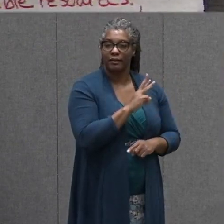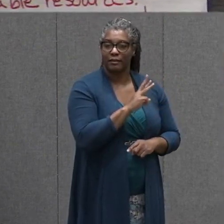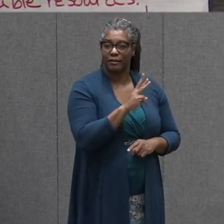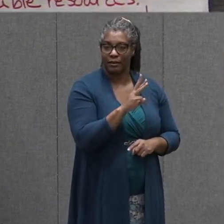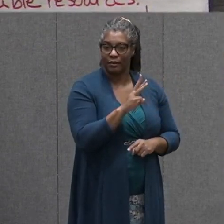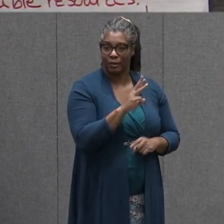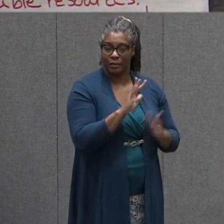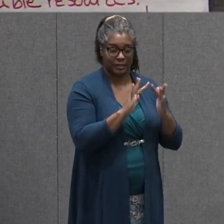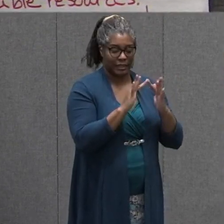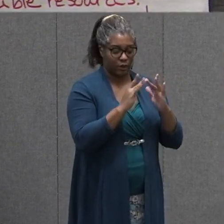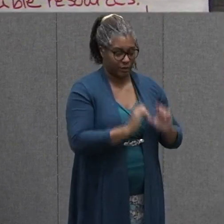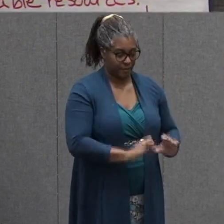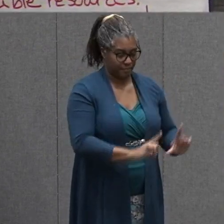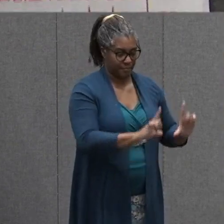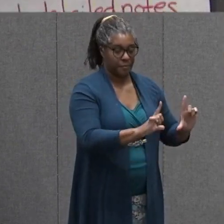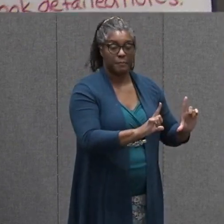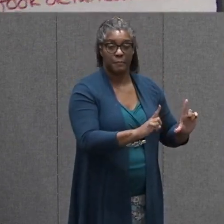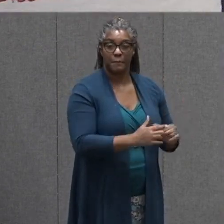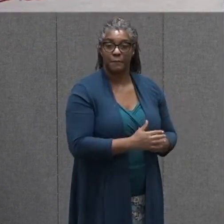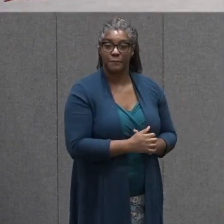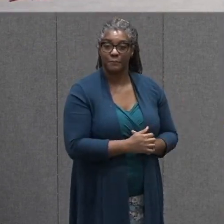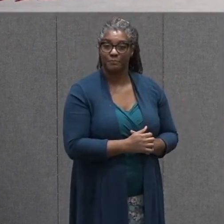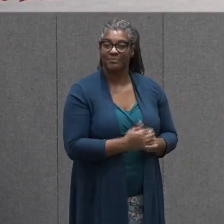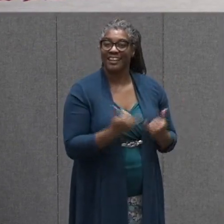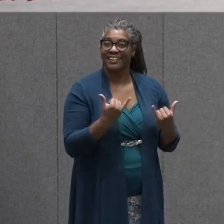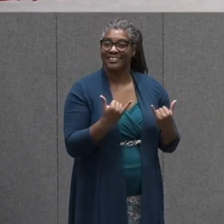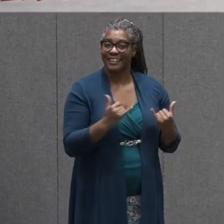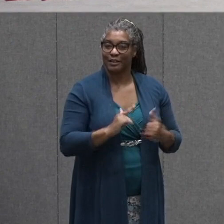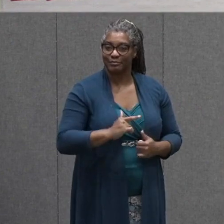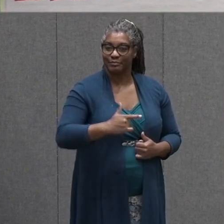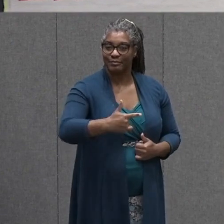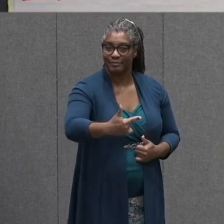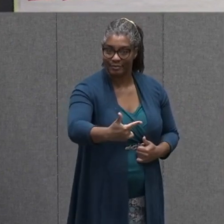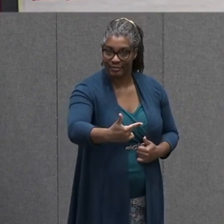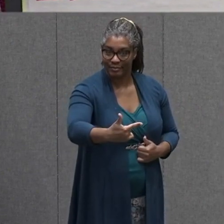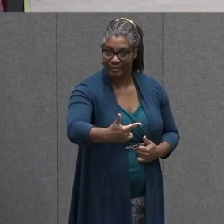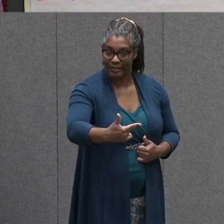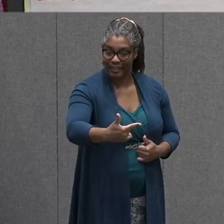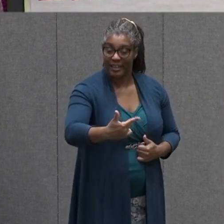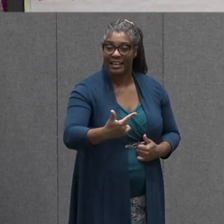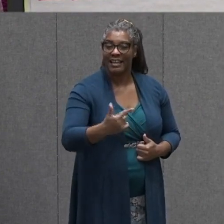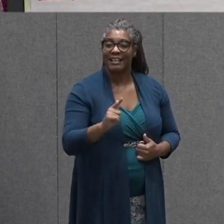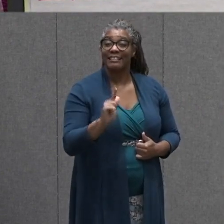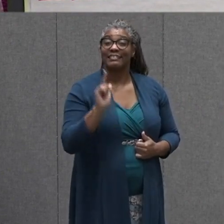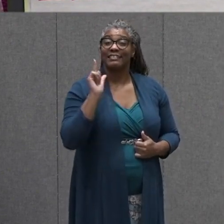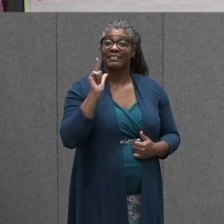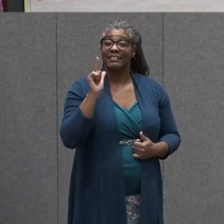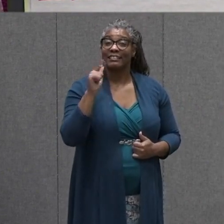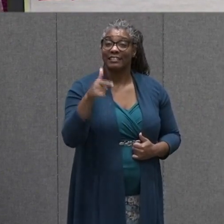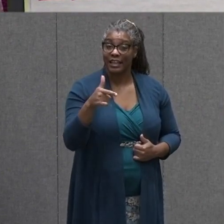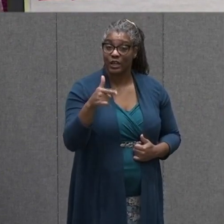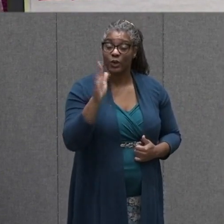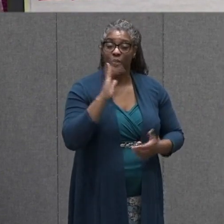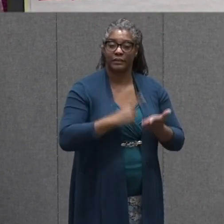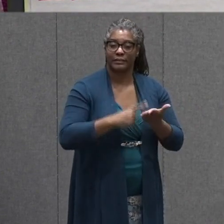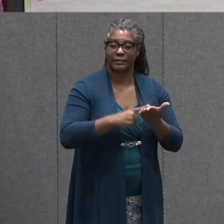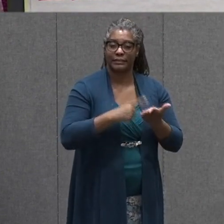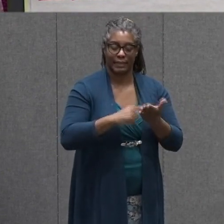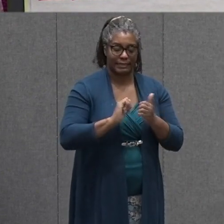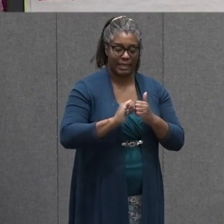of jobs. Doing your germination jar and drawing some pictures with the graphic organizer that we